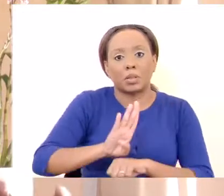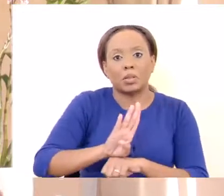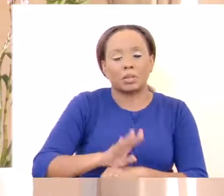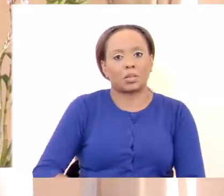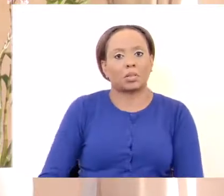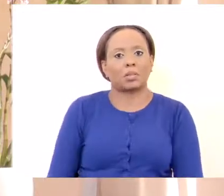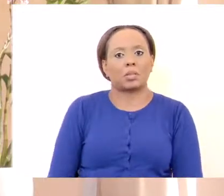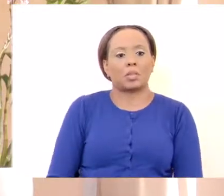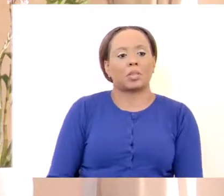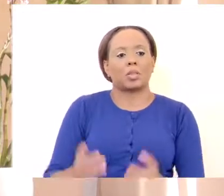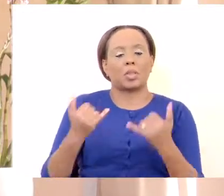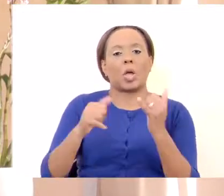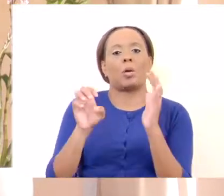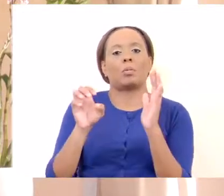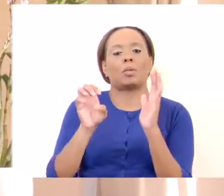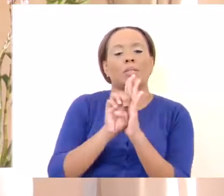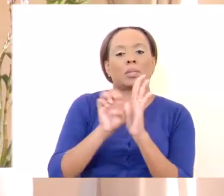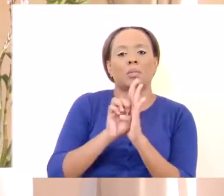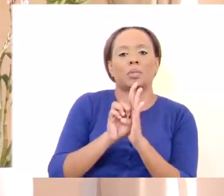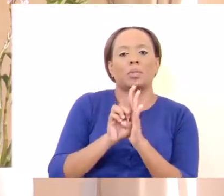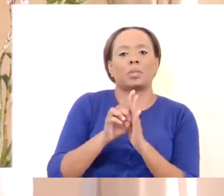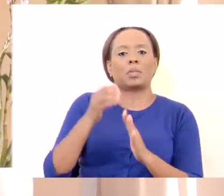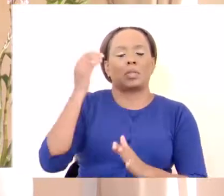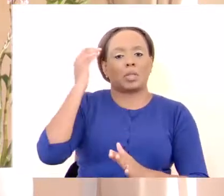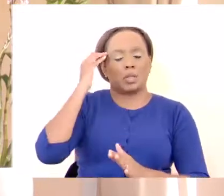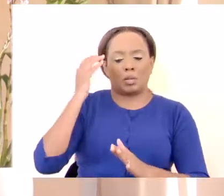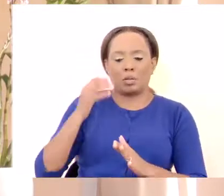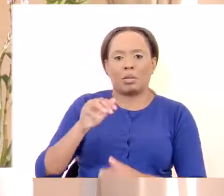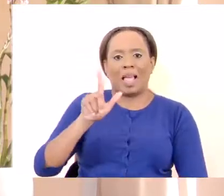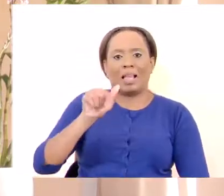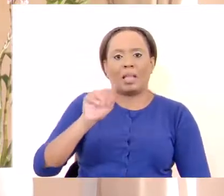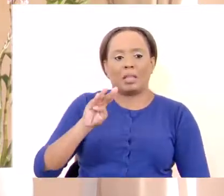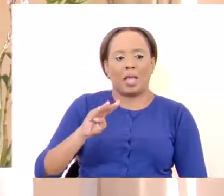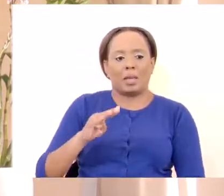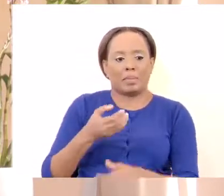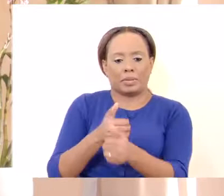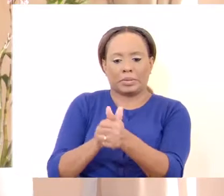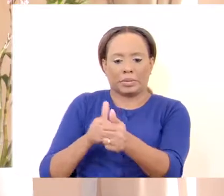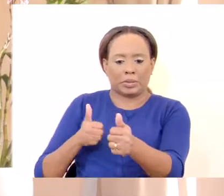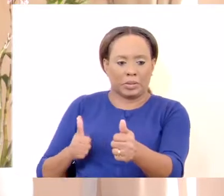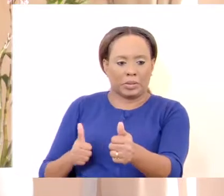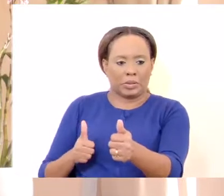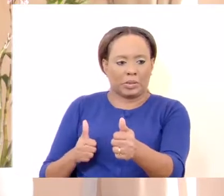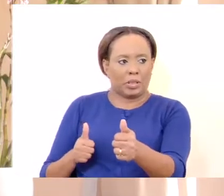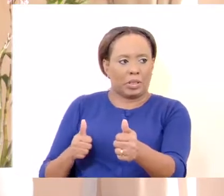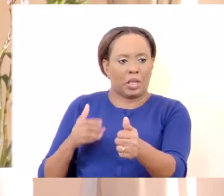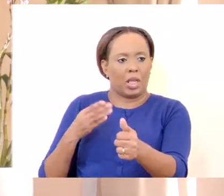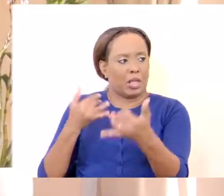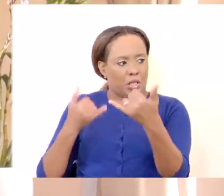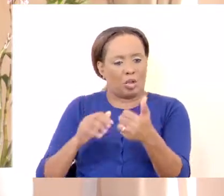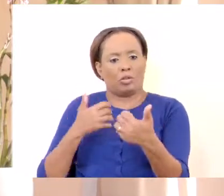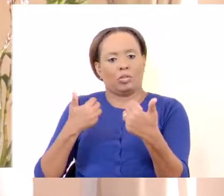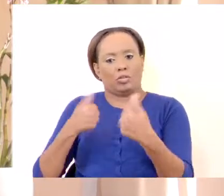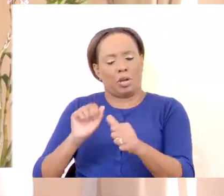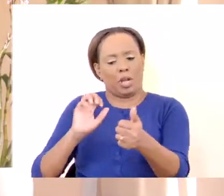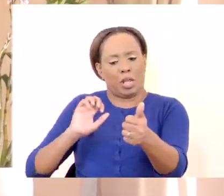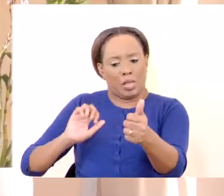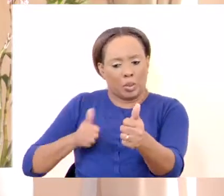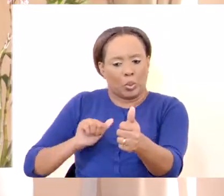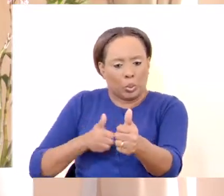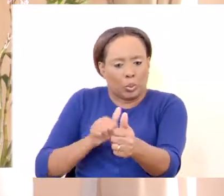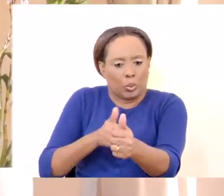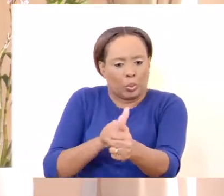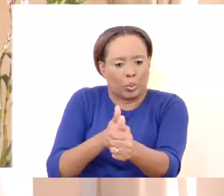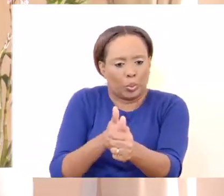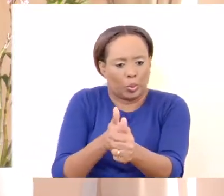of cases, and I say a backlog because the cases keep increasing, and therefore those on the front line, on the ground, who are doing the contact